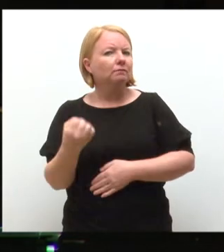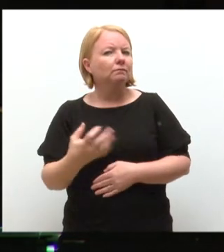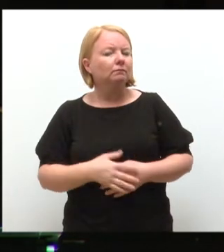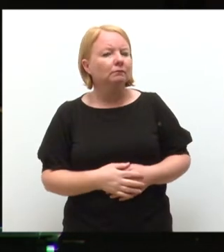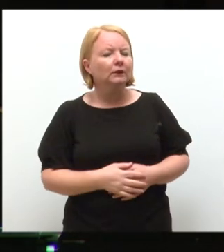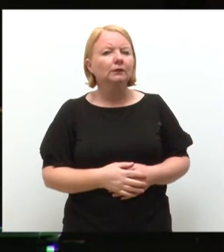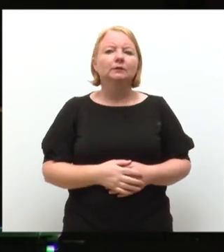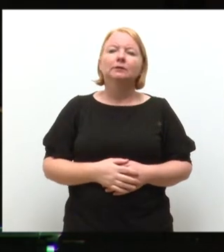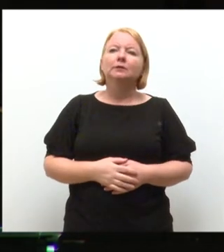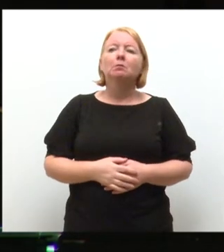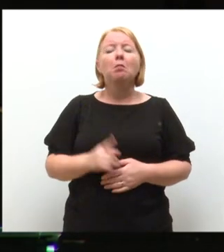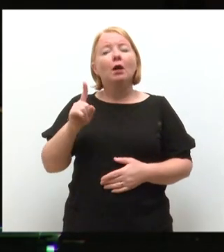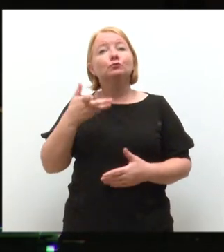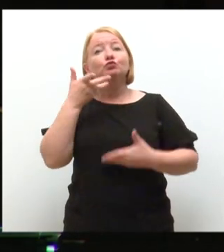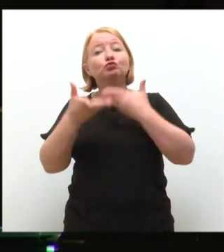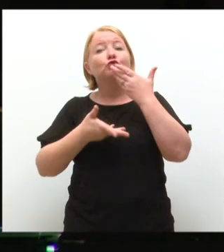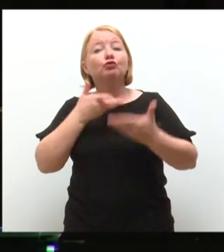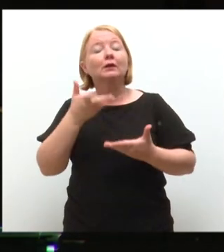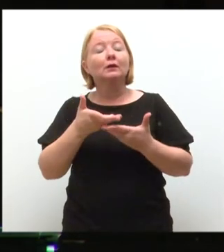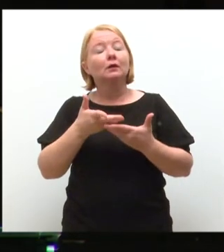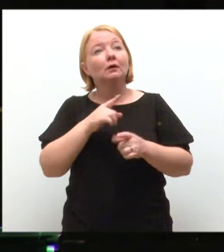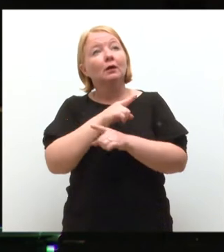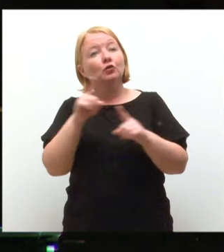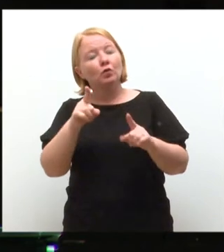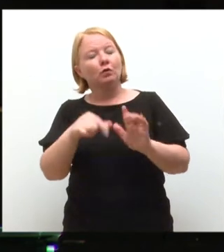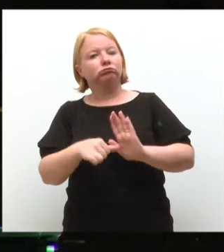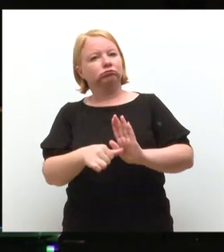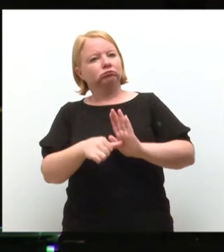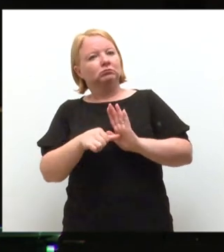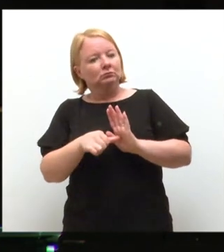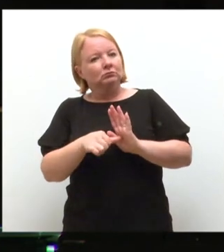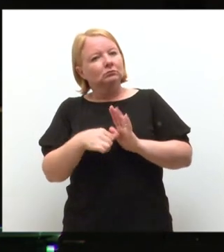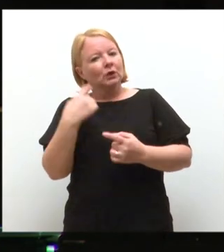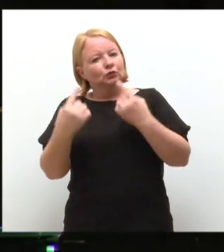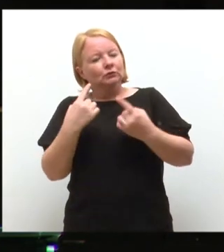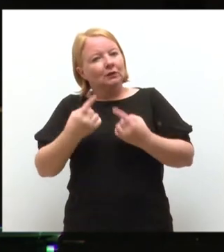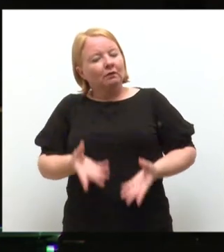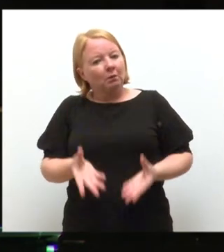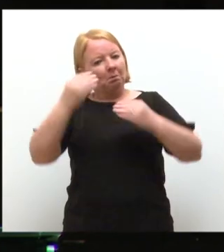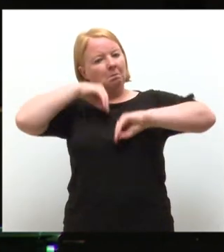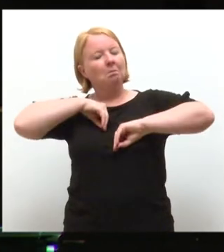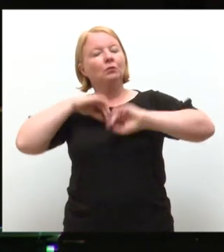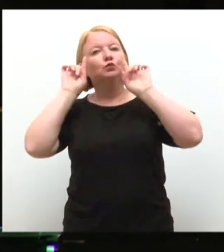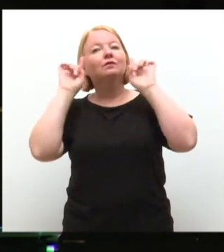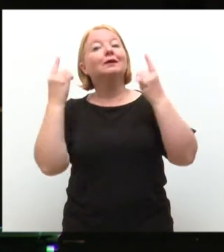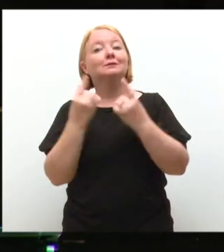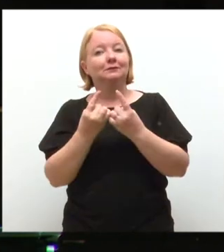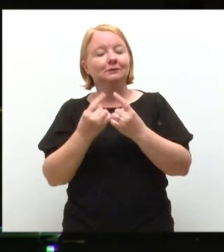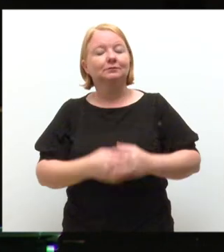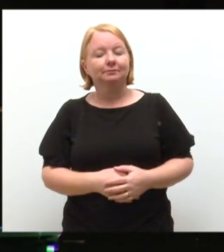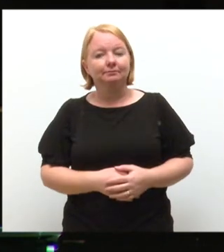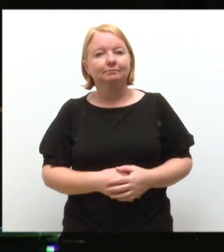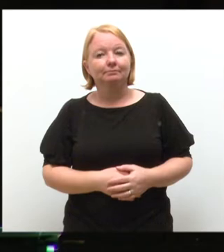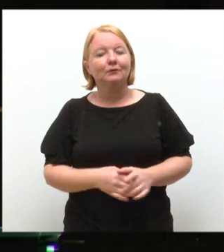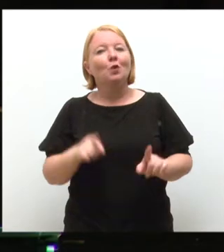It's a story that I hope will inspire all of you as you embark on your university studies. So let's go back